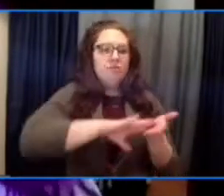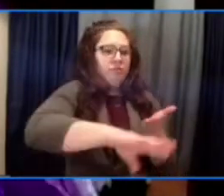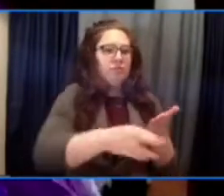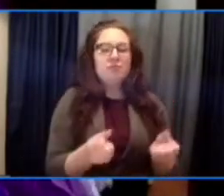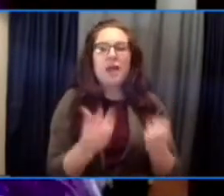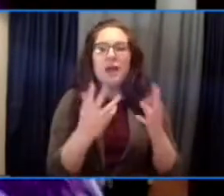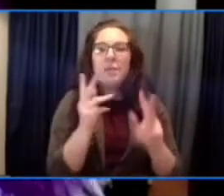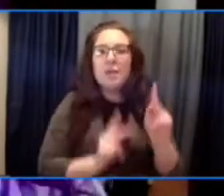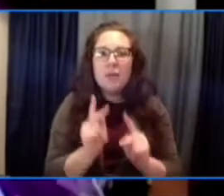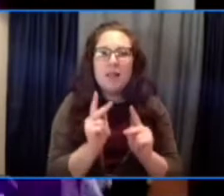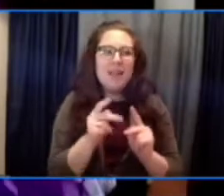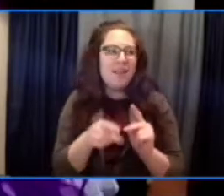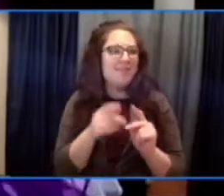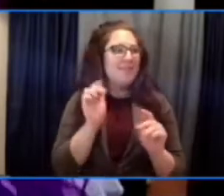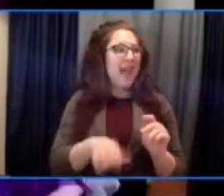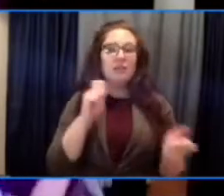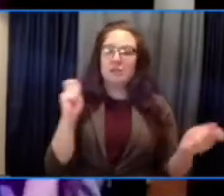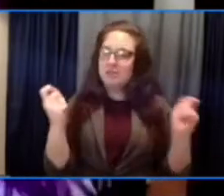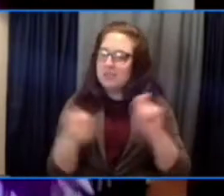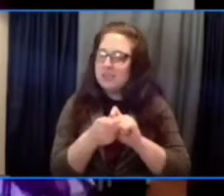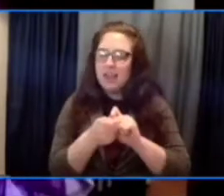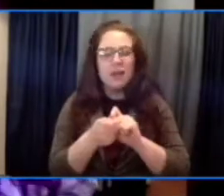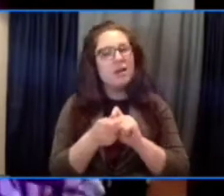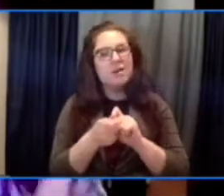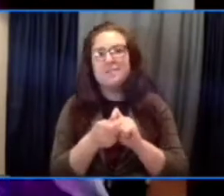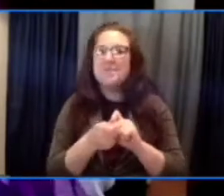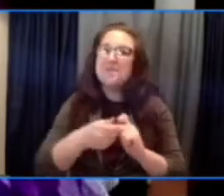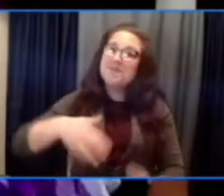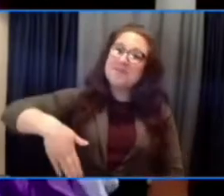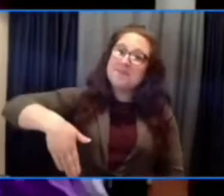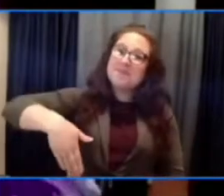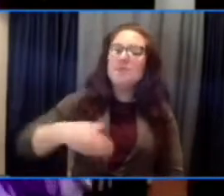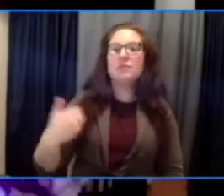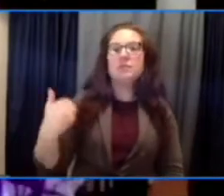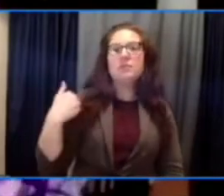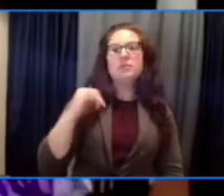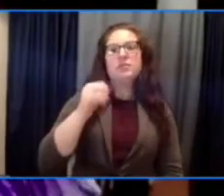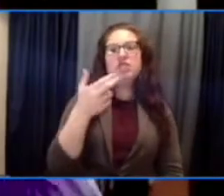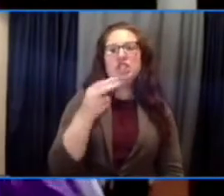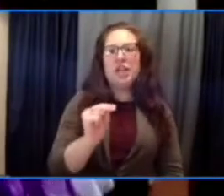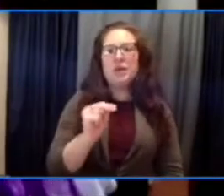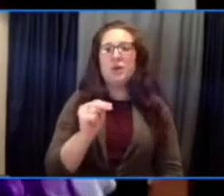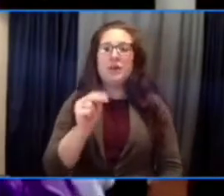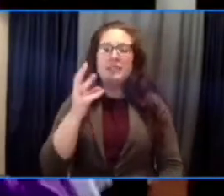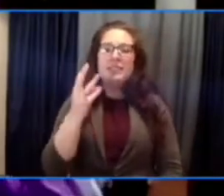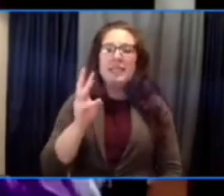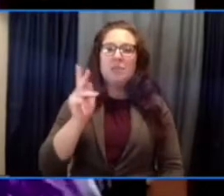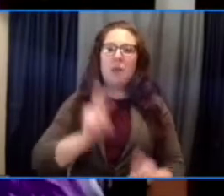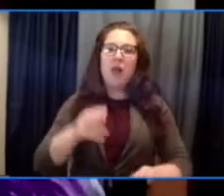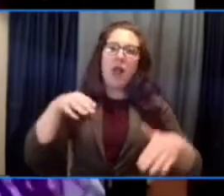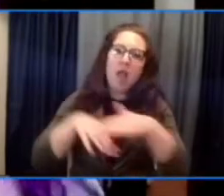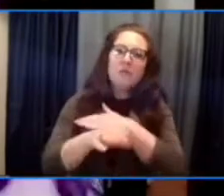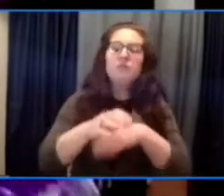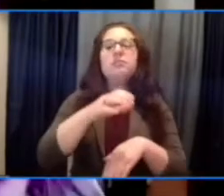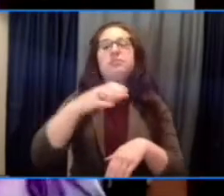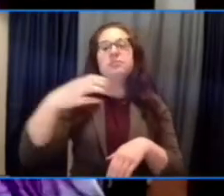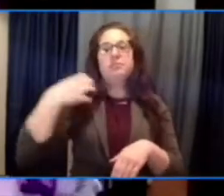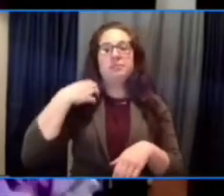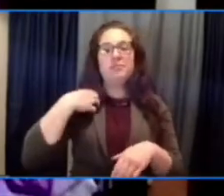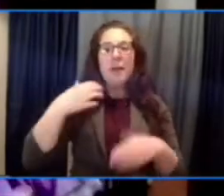new year. The insurrection on January 6th, the tragedies in the last couple of weeks in Atlanta and Boulder, They're